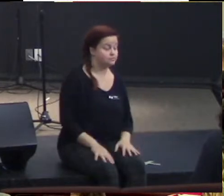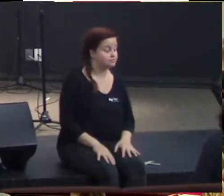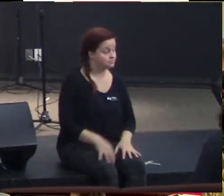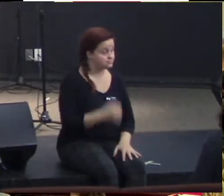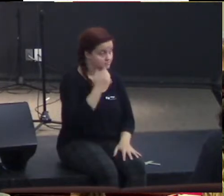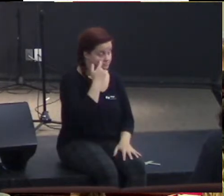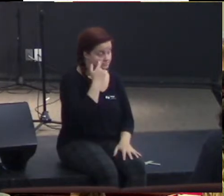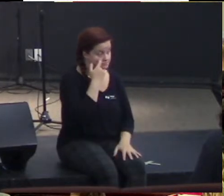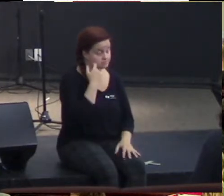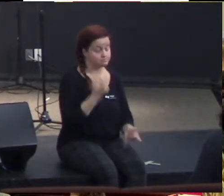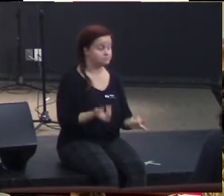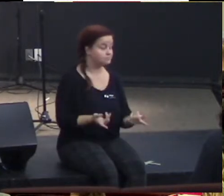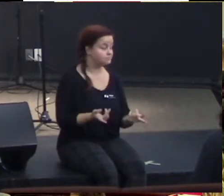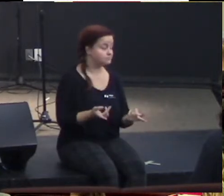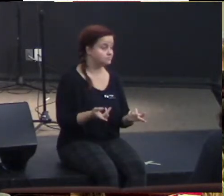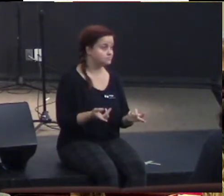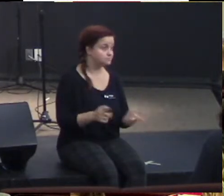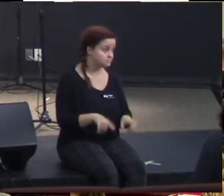It happens